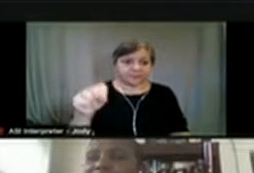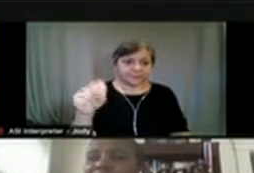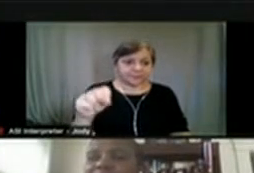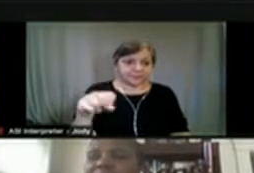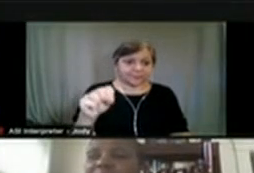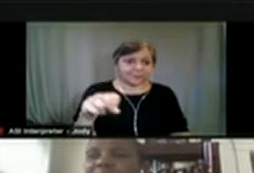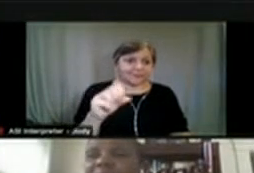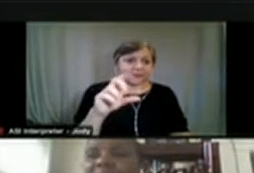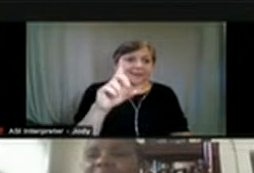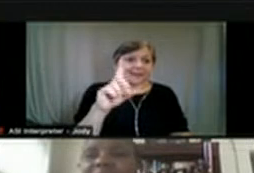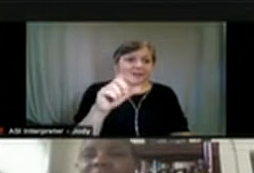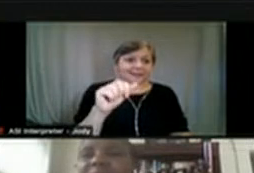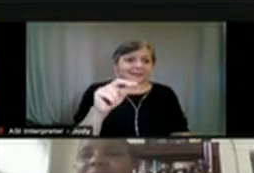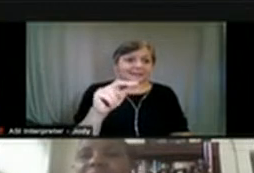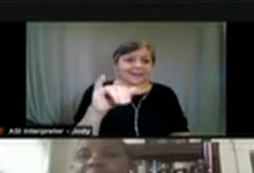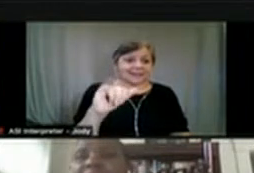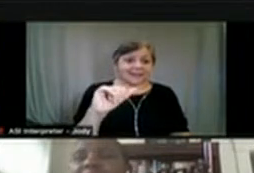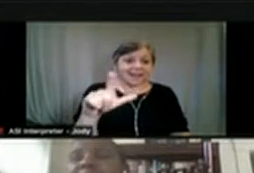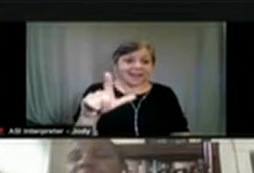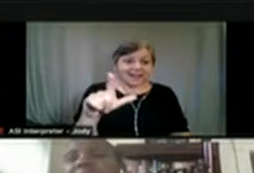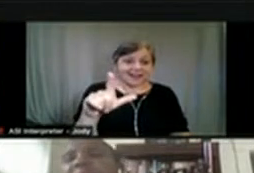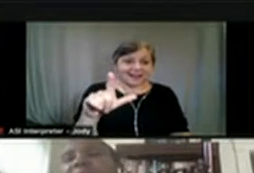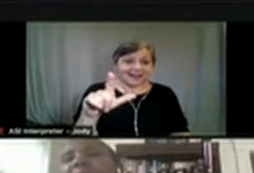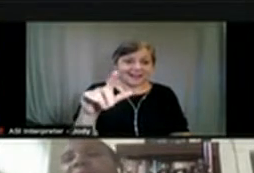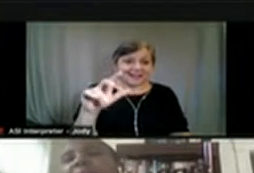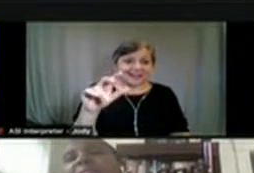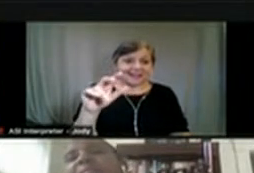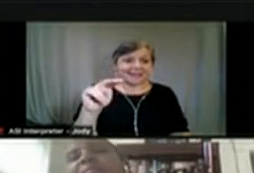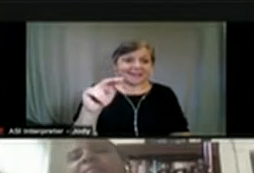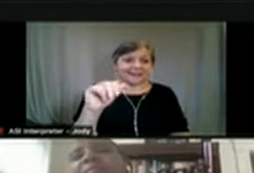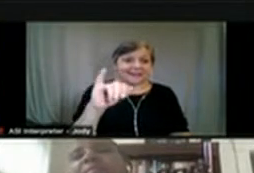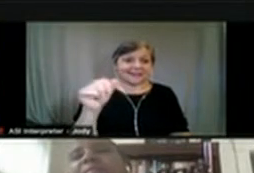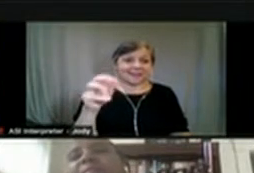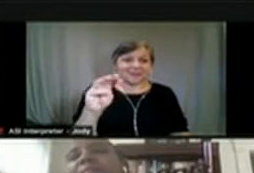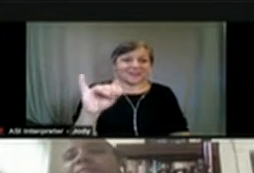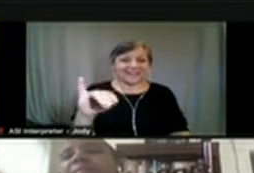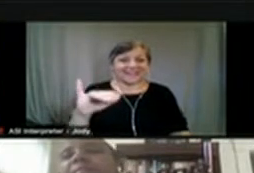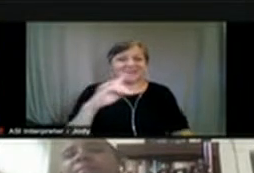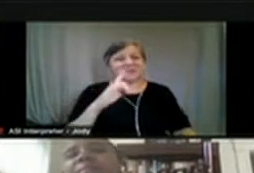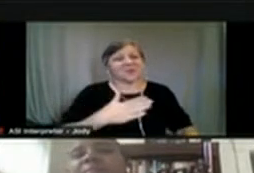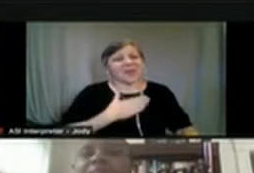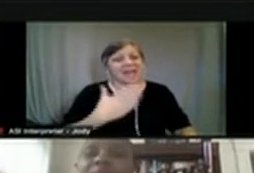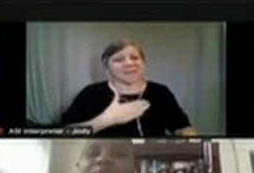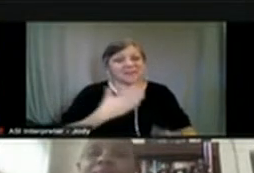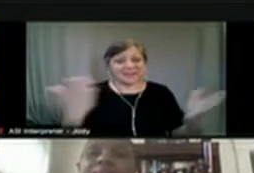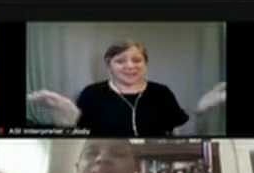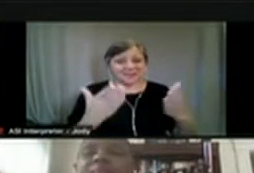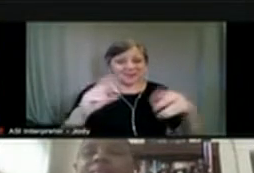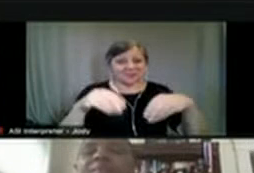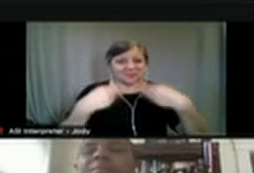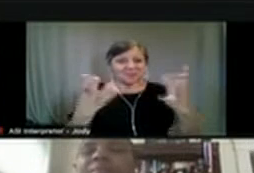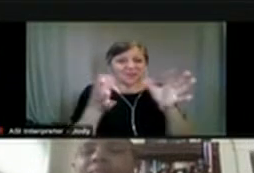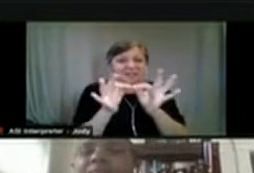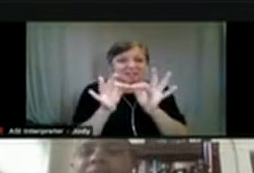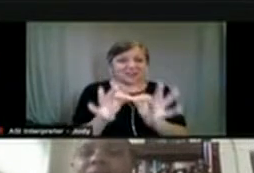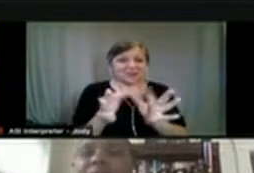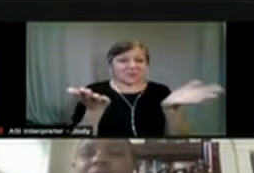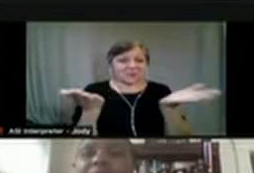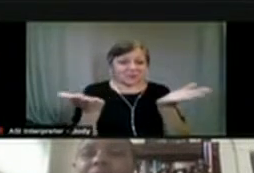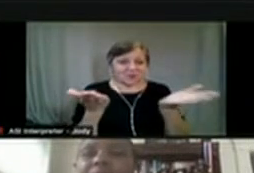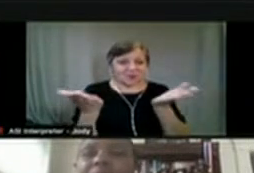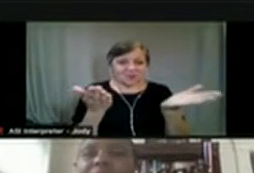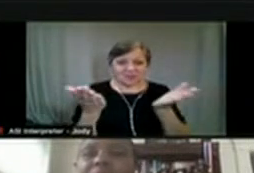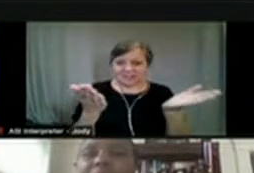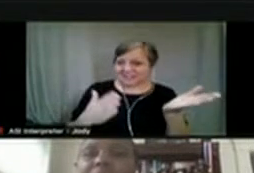you, Mr. Mayor. It is always a pleasure to be here to provide our interpretation services as usual.